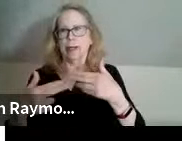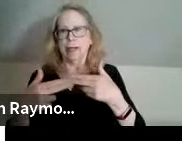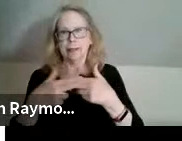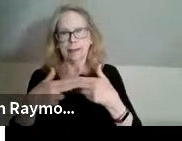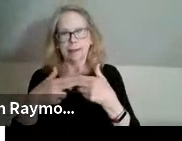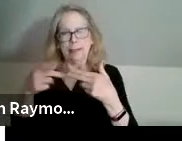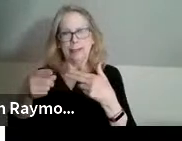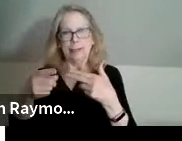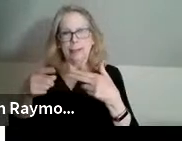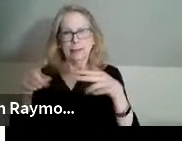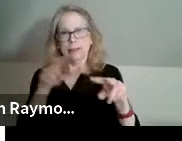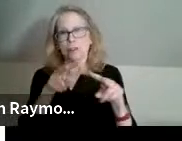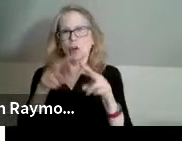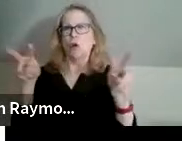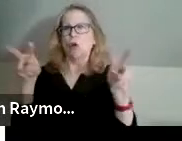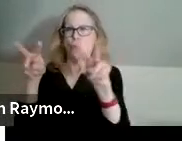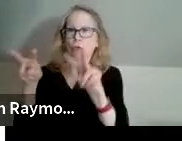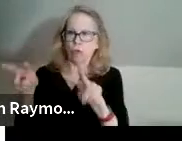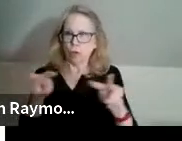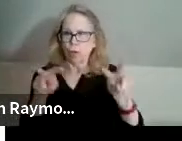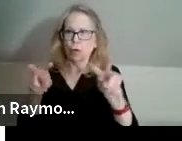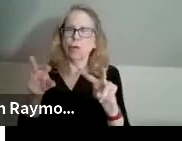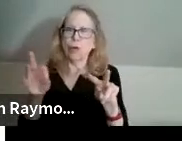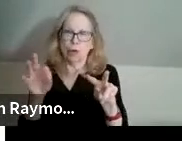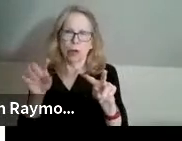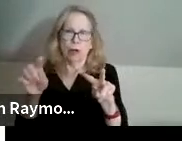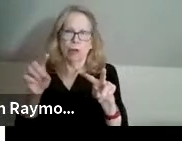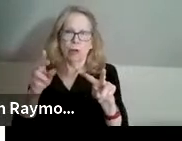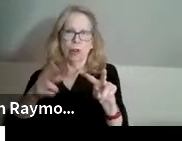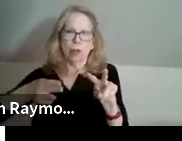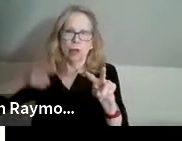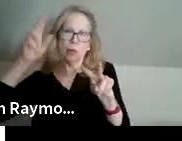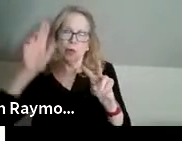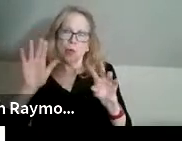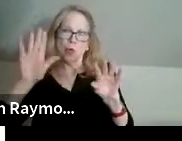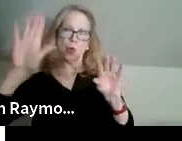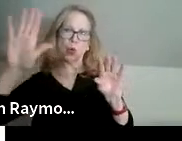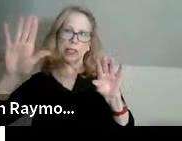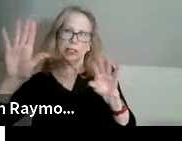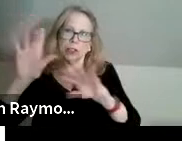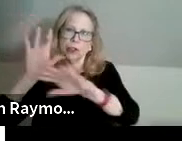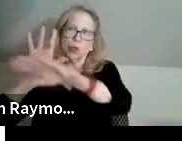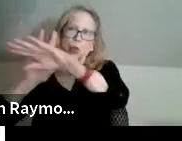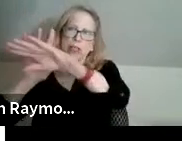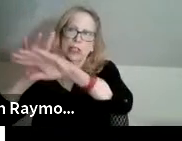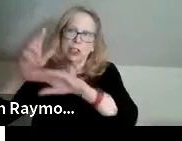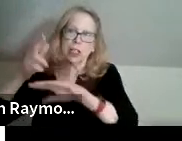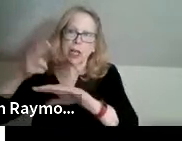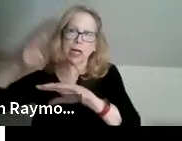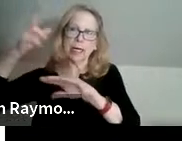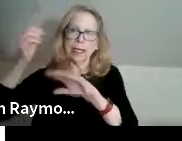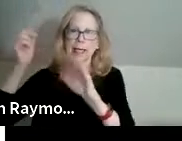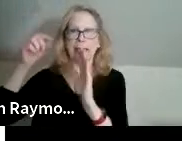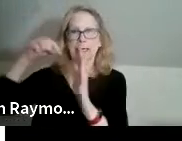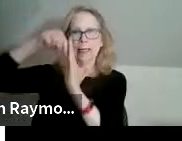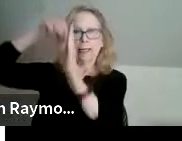is an overview of the provisions for reach, height, and depth. And I want to call your attention, these provisions,